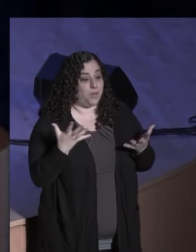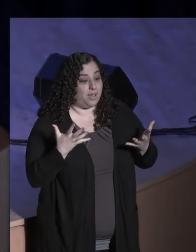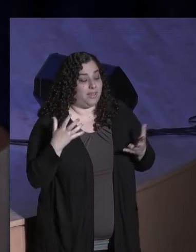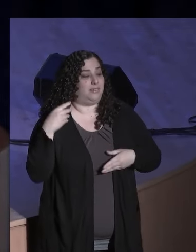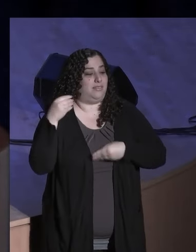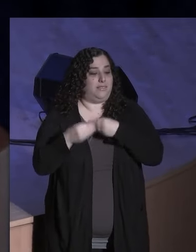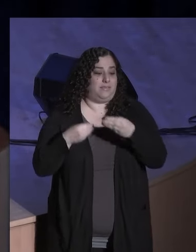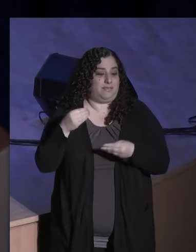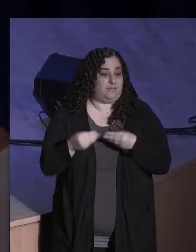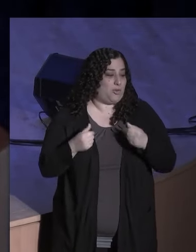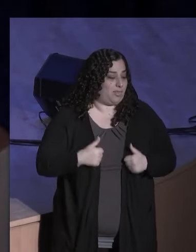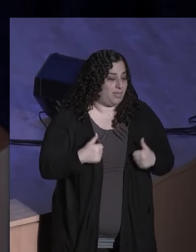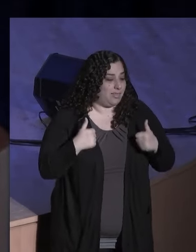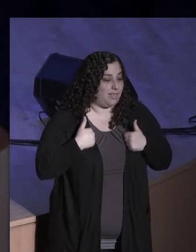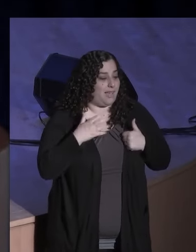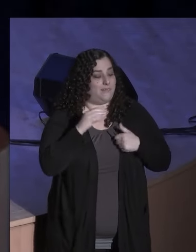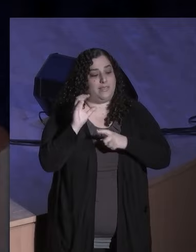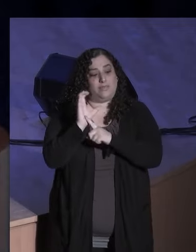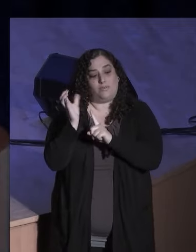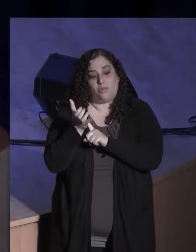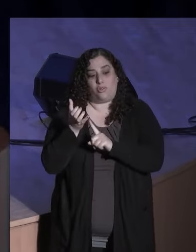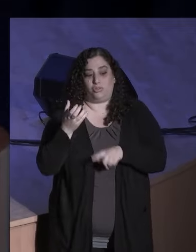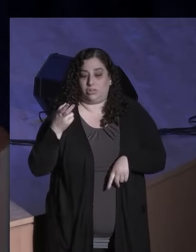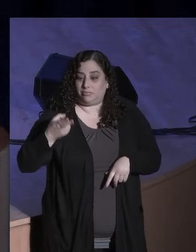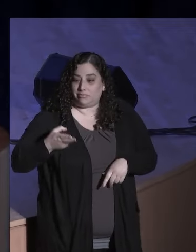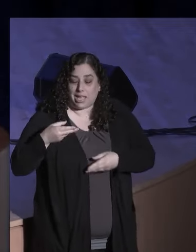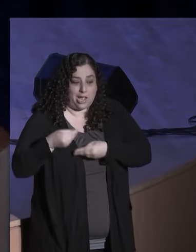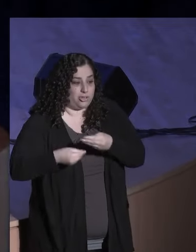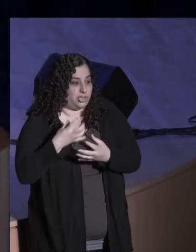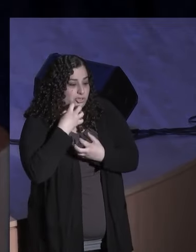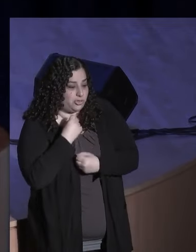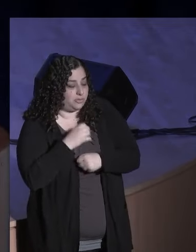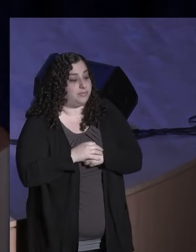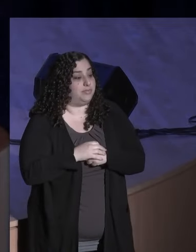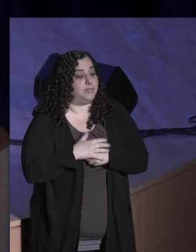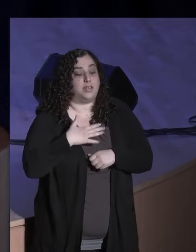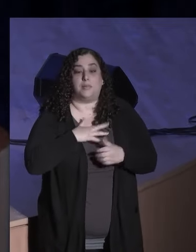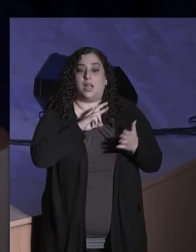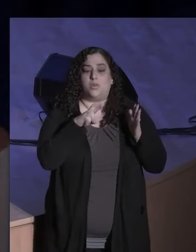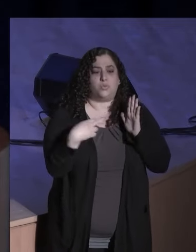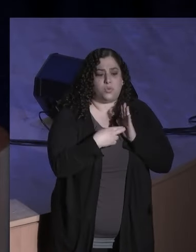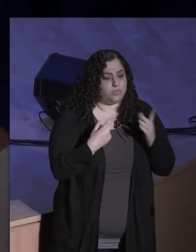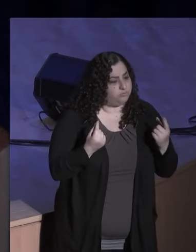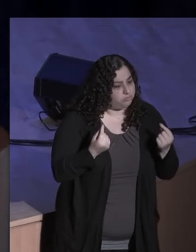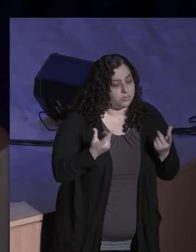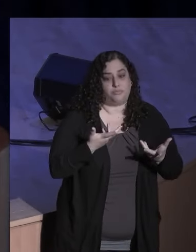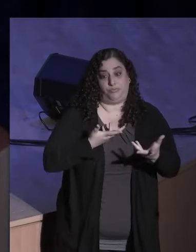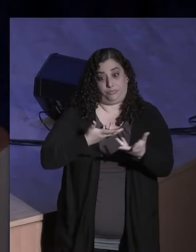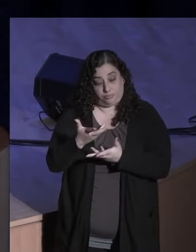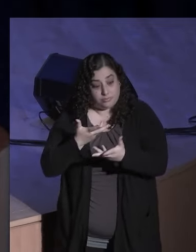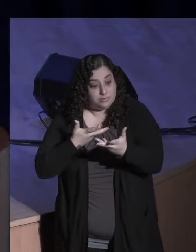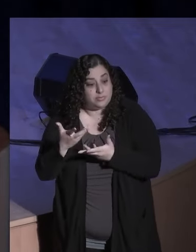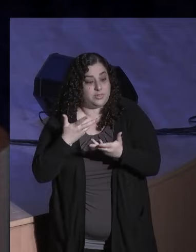we engage with communities to strengthen living traditions, cultivating curiosity, understanding, and belonging